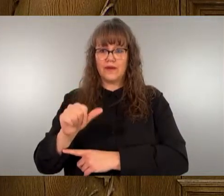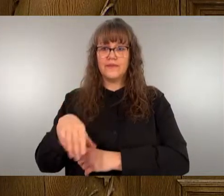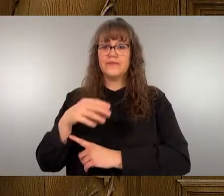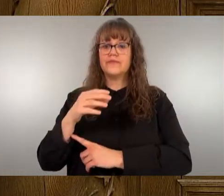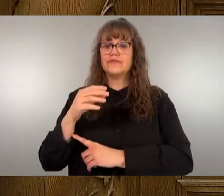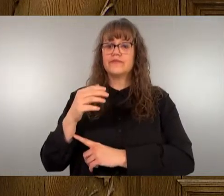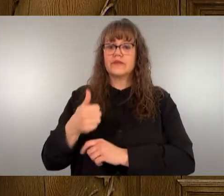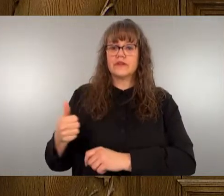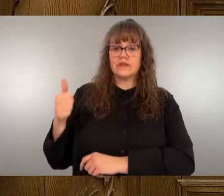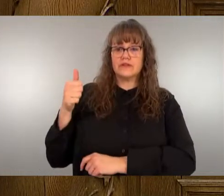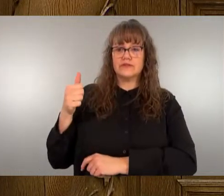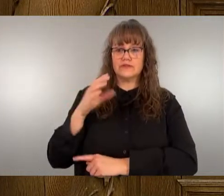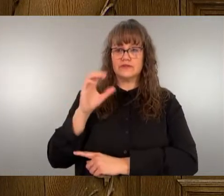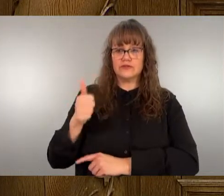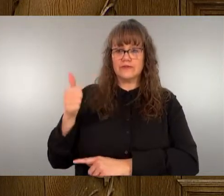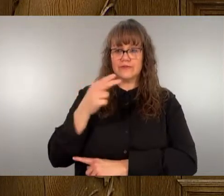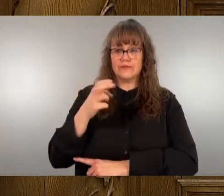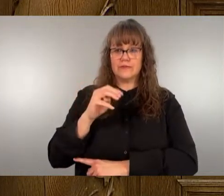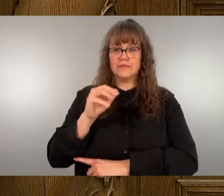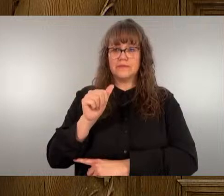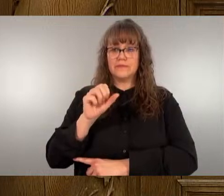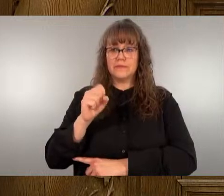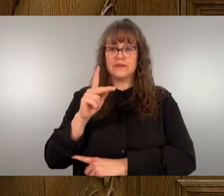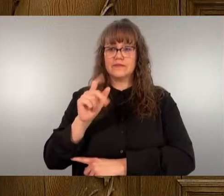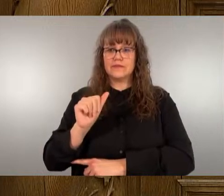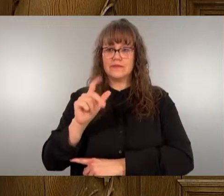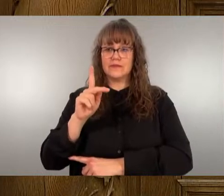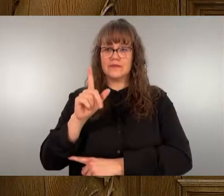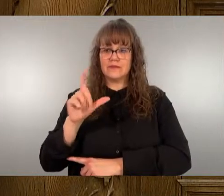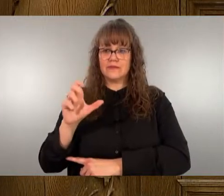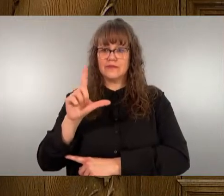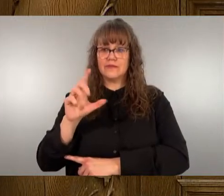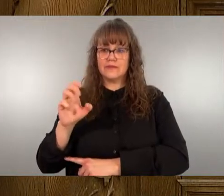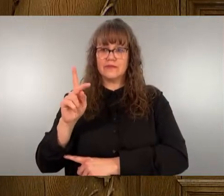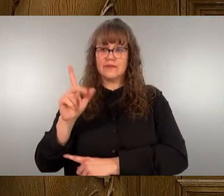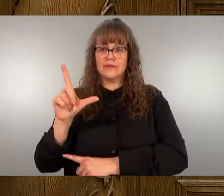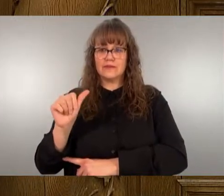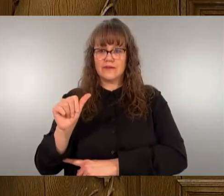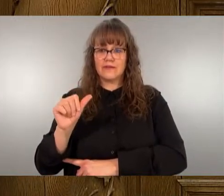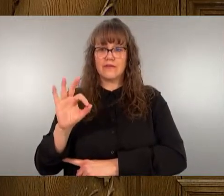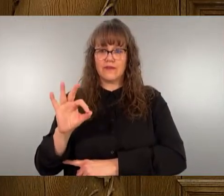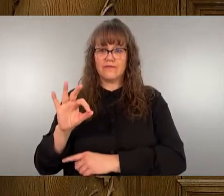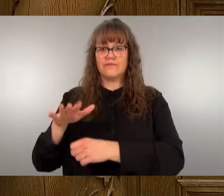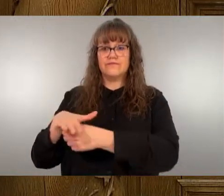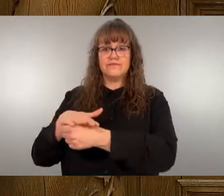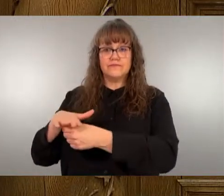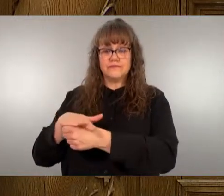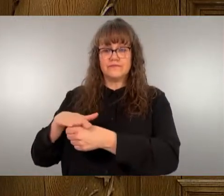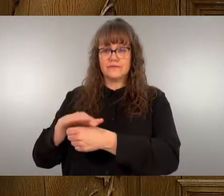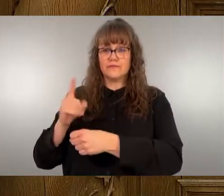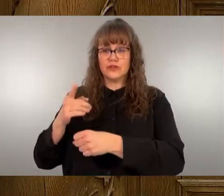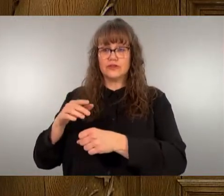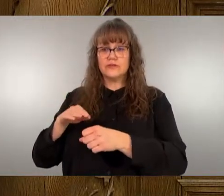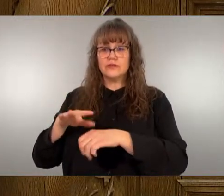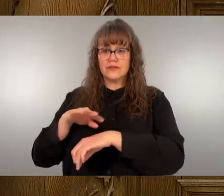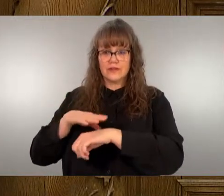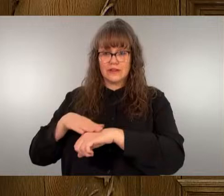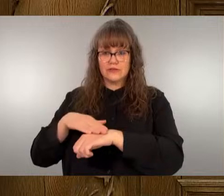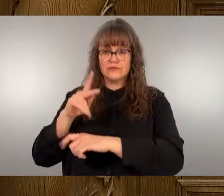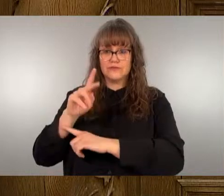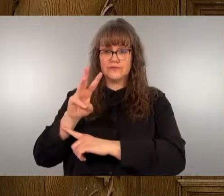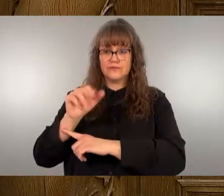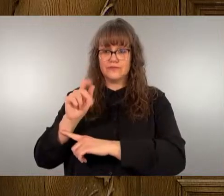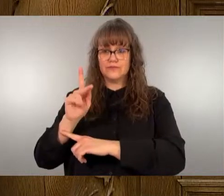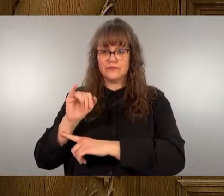Bill Wilson, he was a fearless advocate for First Nations rights and freedoms. We also mourn other Indigenous